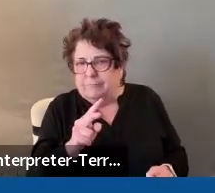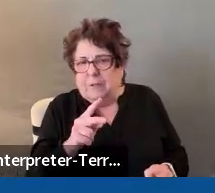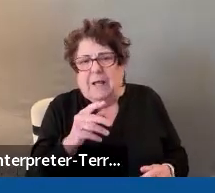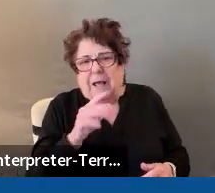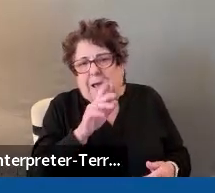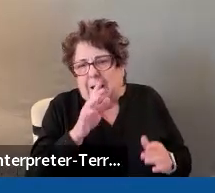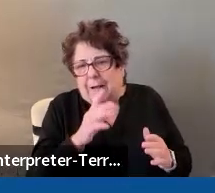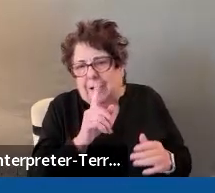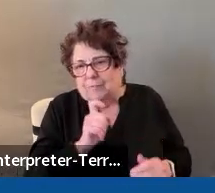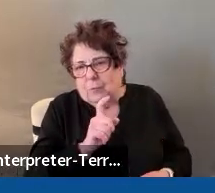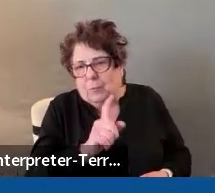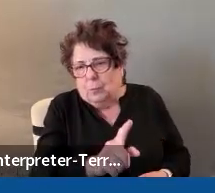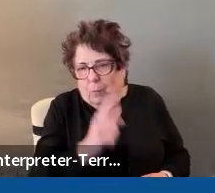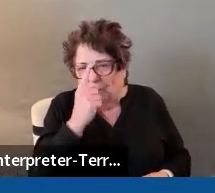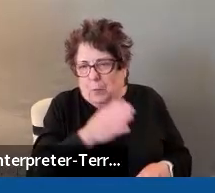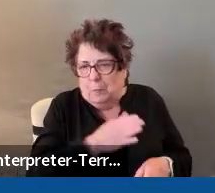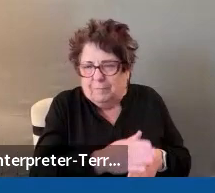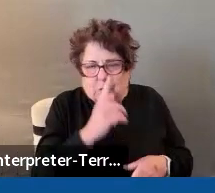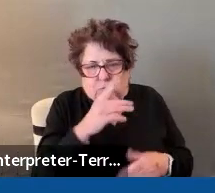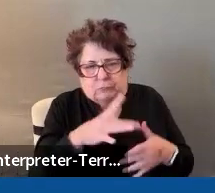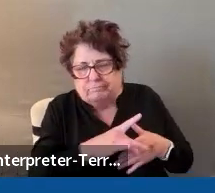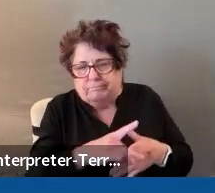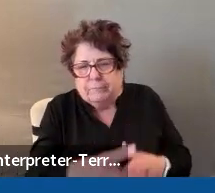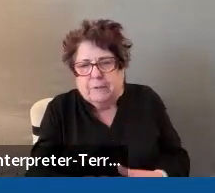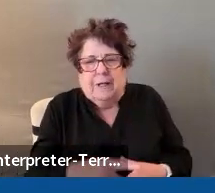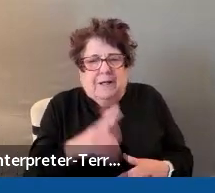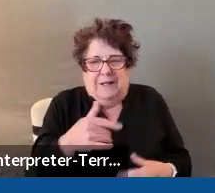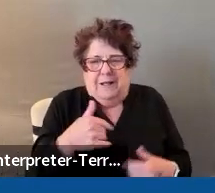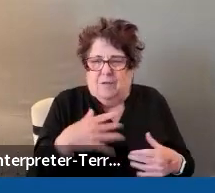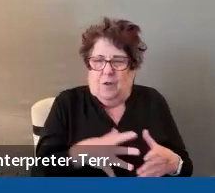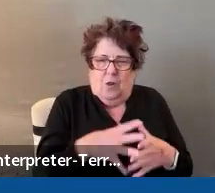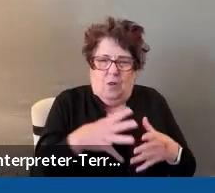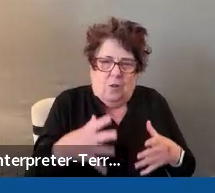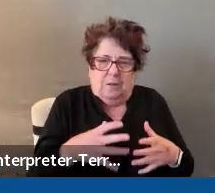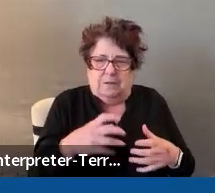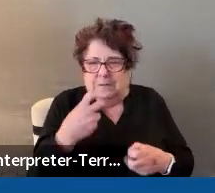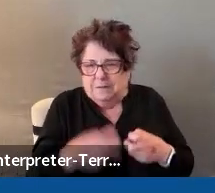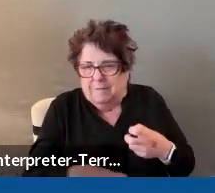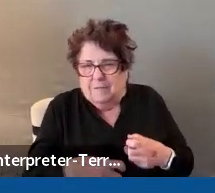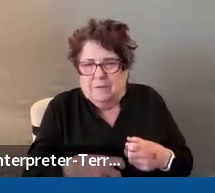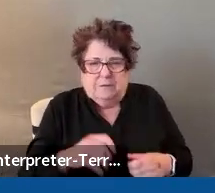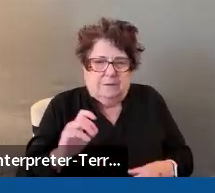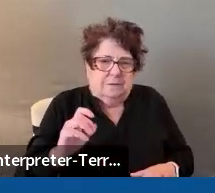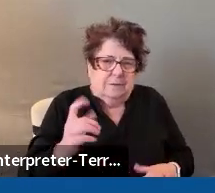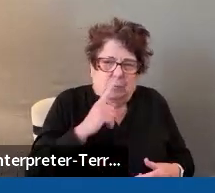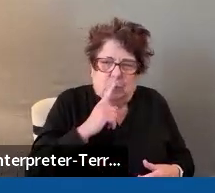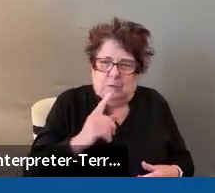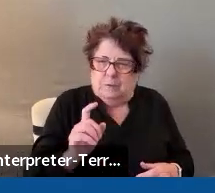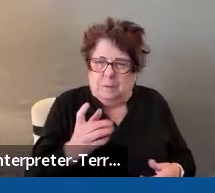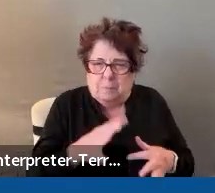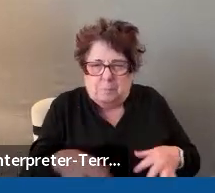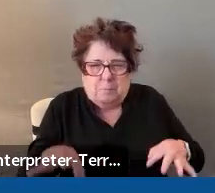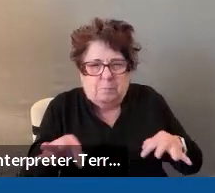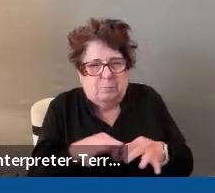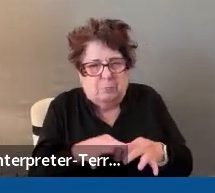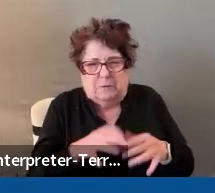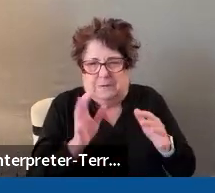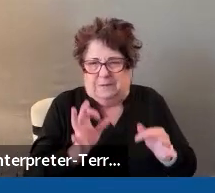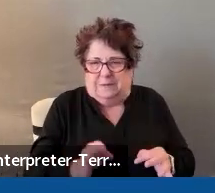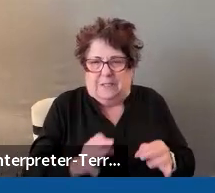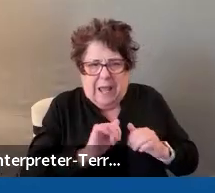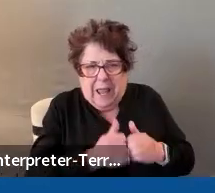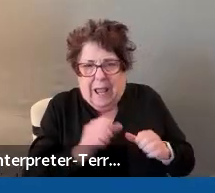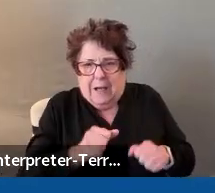and overwhelming decisions. How can professionals advise individuals on home modification and AT? It's